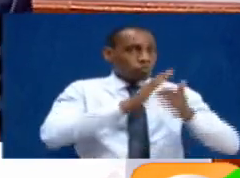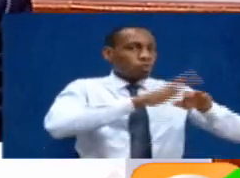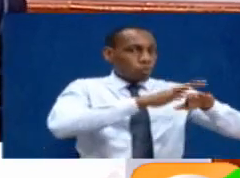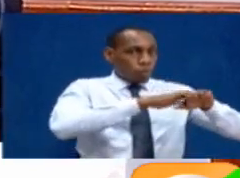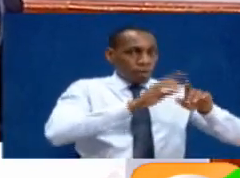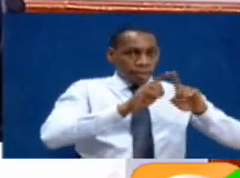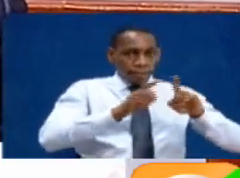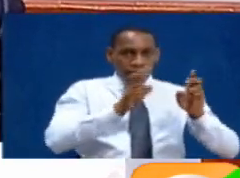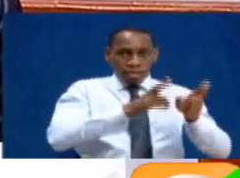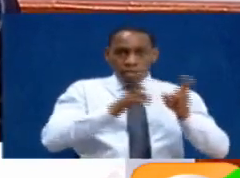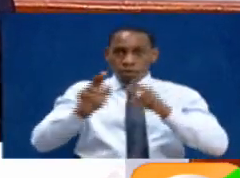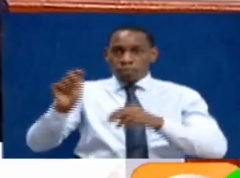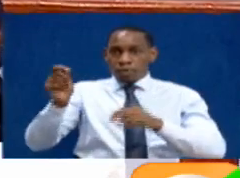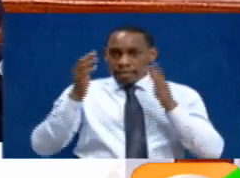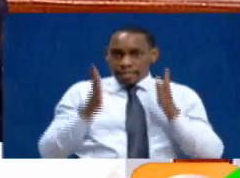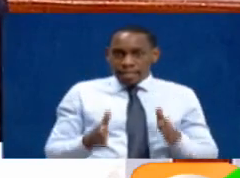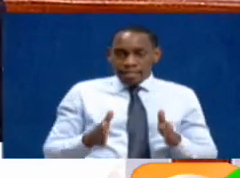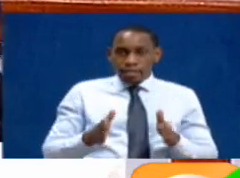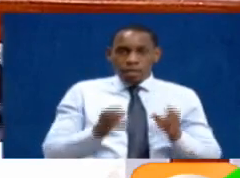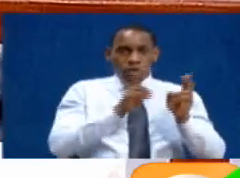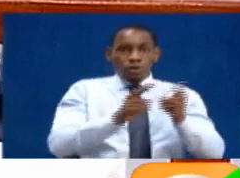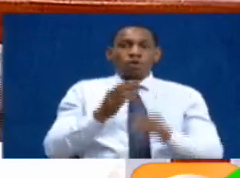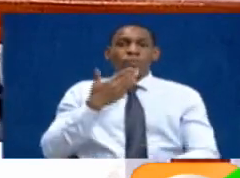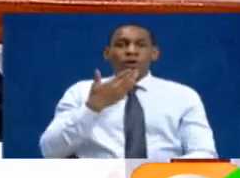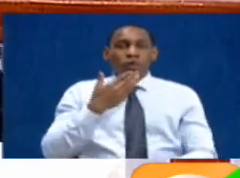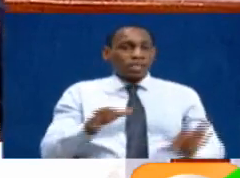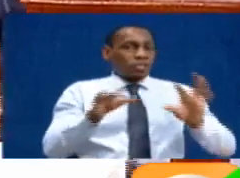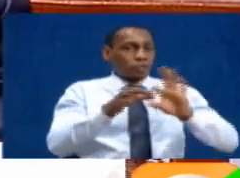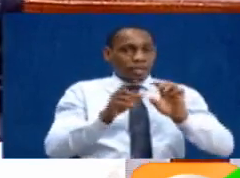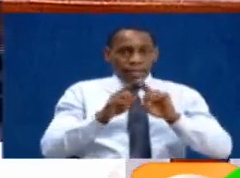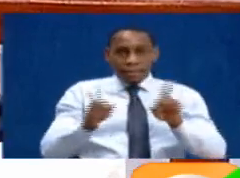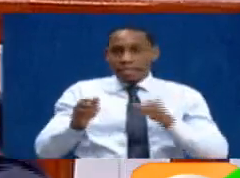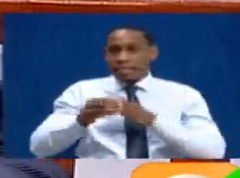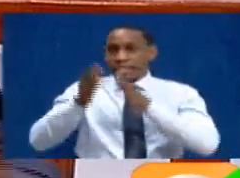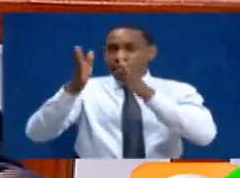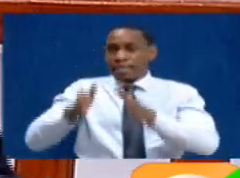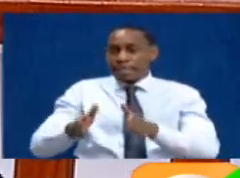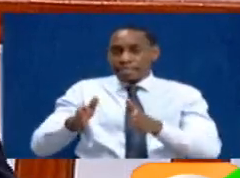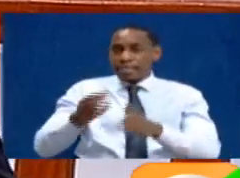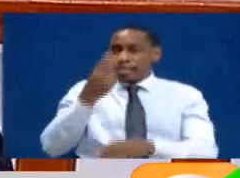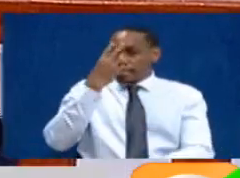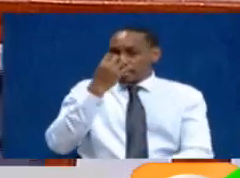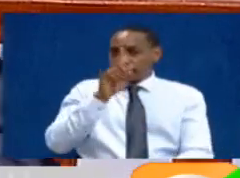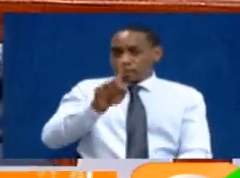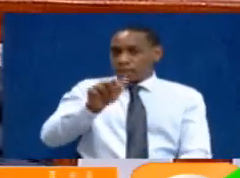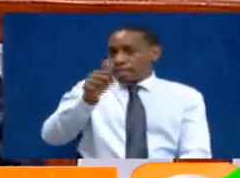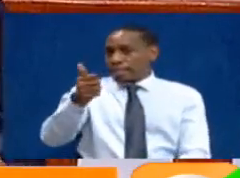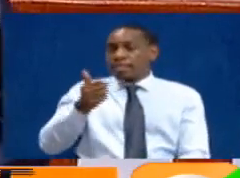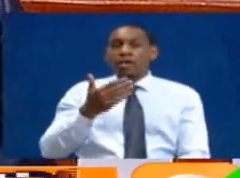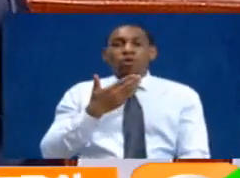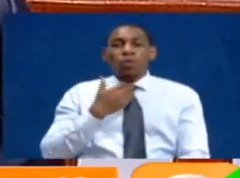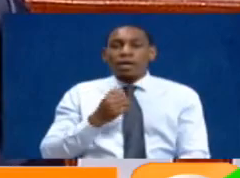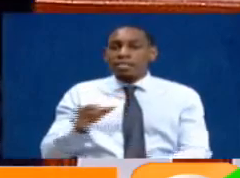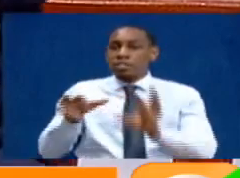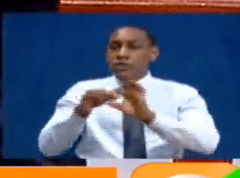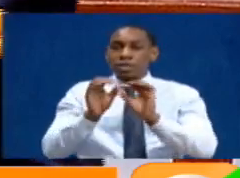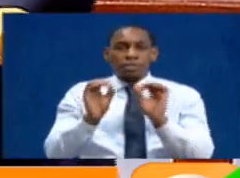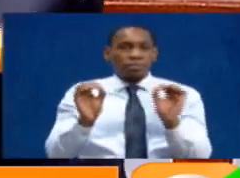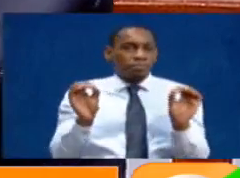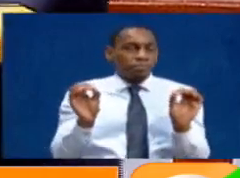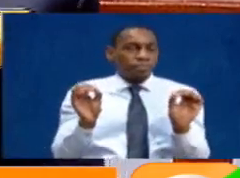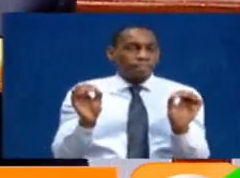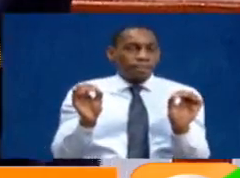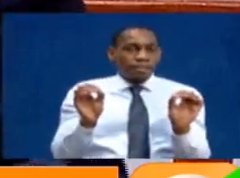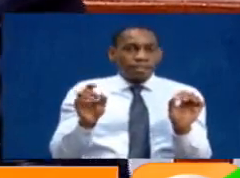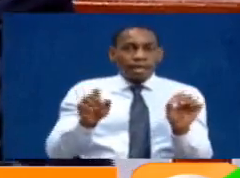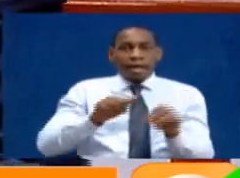yes. The ordinary Kenyans, the ordinary lawyers are together, but we'll find leaders suspecting one another. They don't want to come together. Even